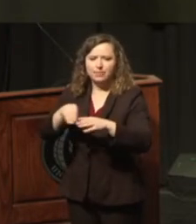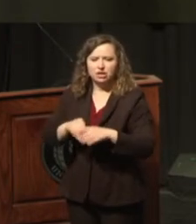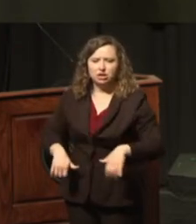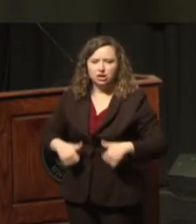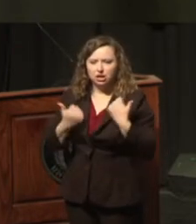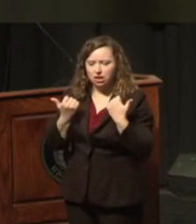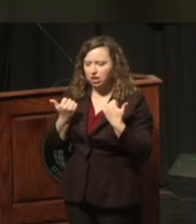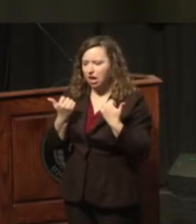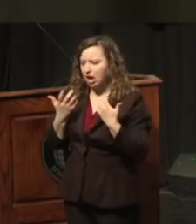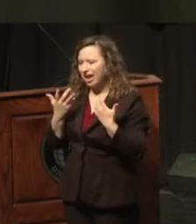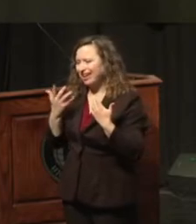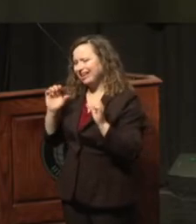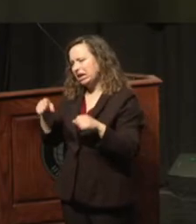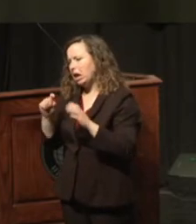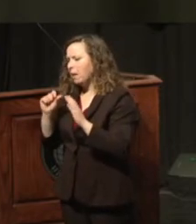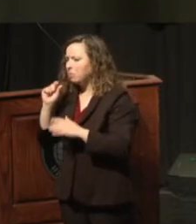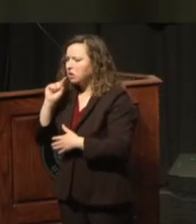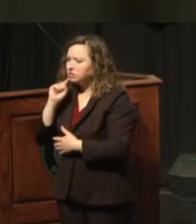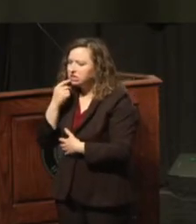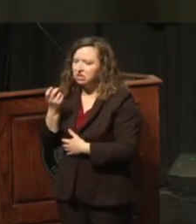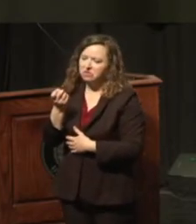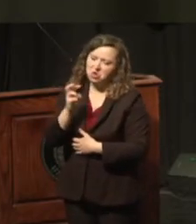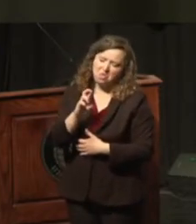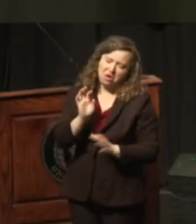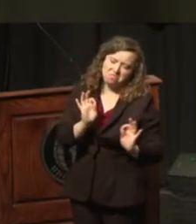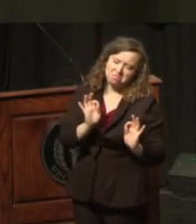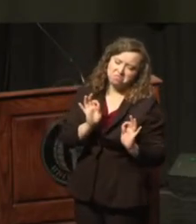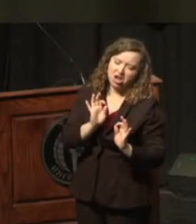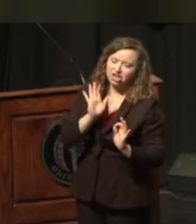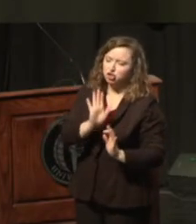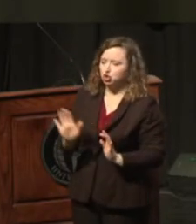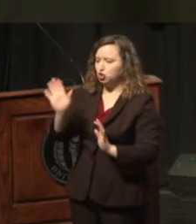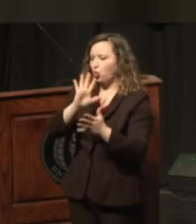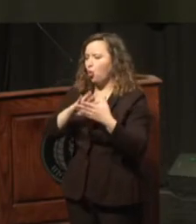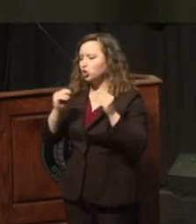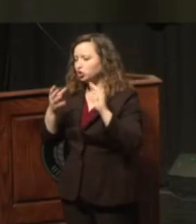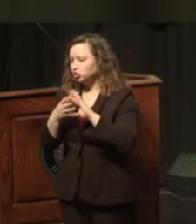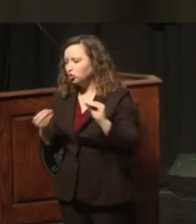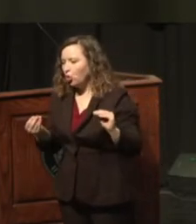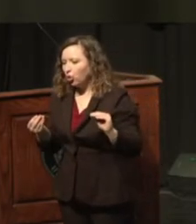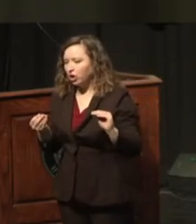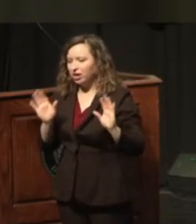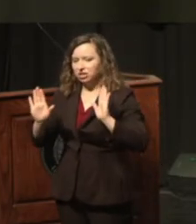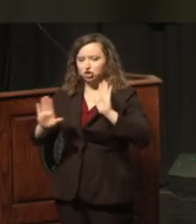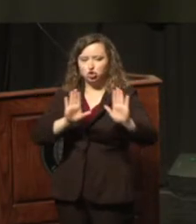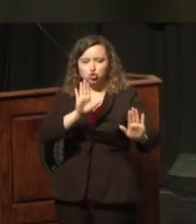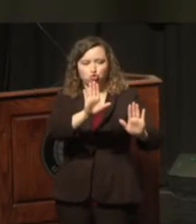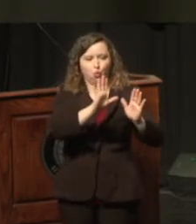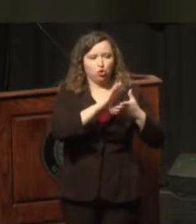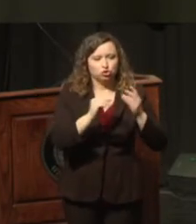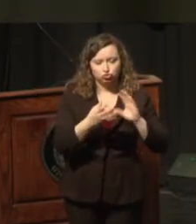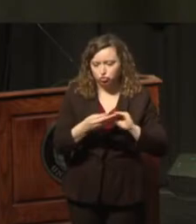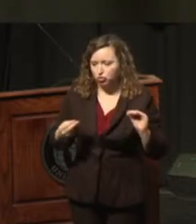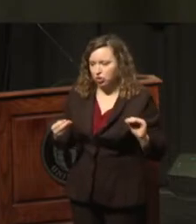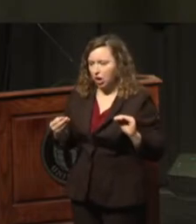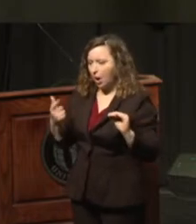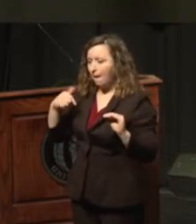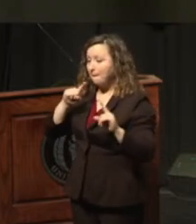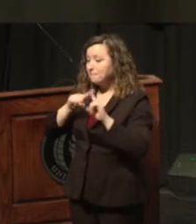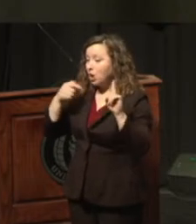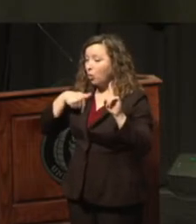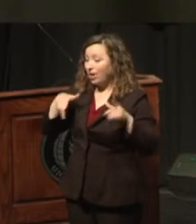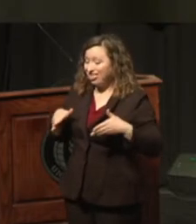more significant or less significant because it's your story and it's your part of the larger story. But when we allow that